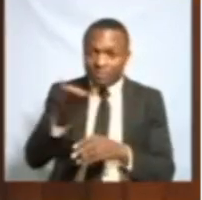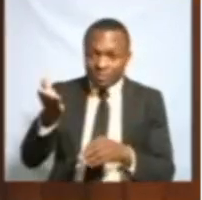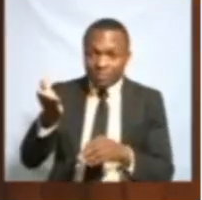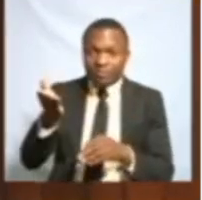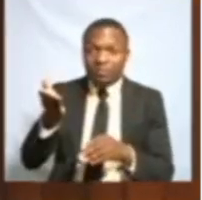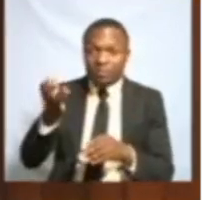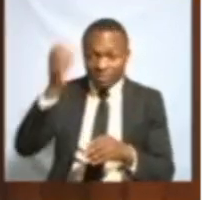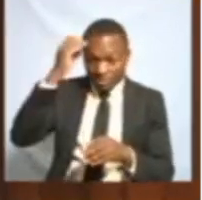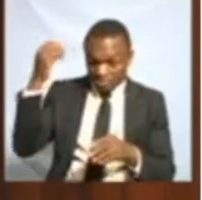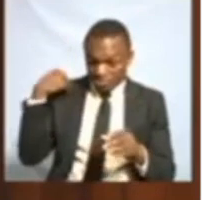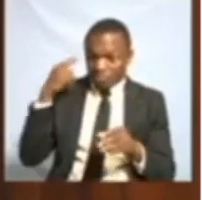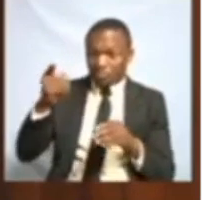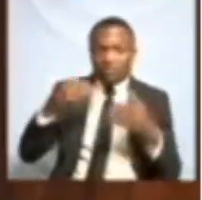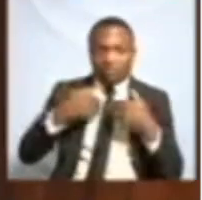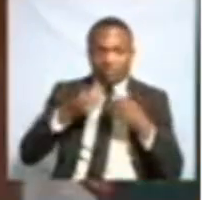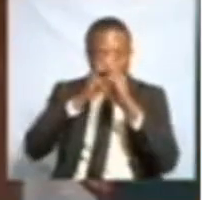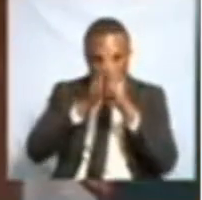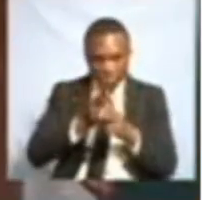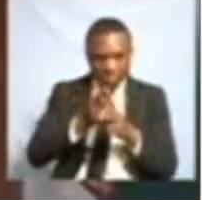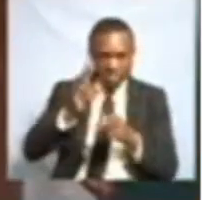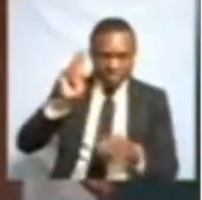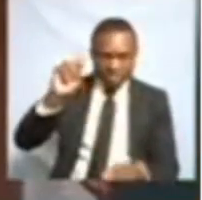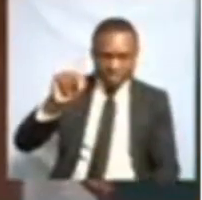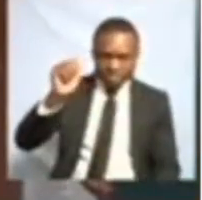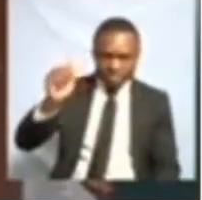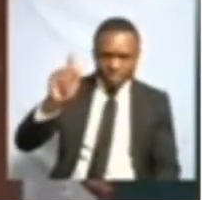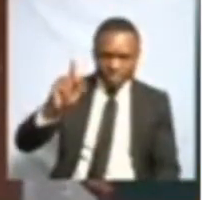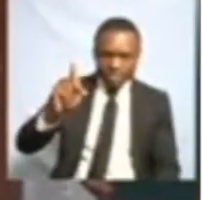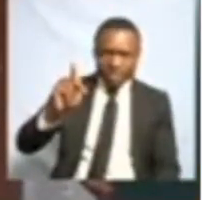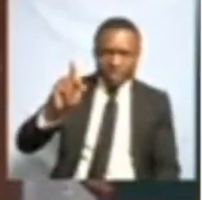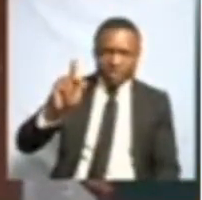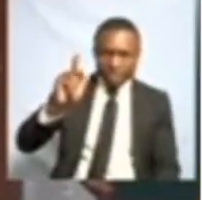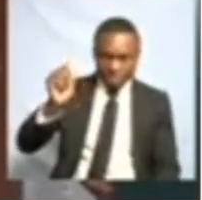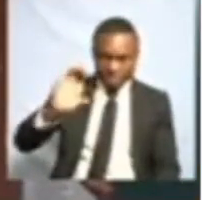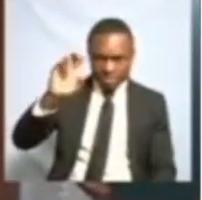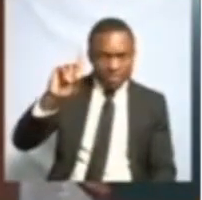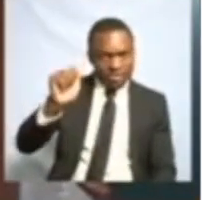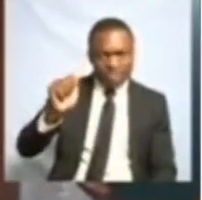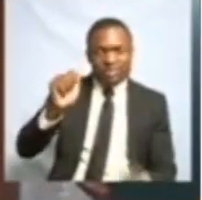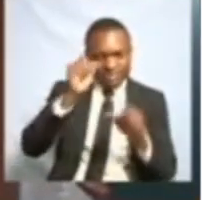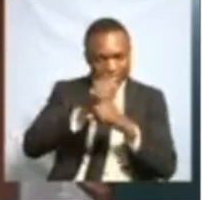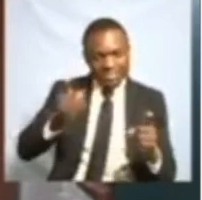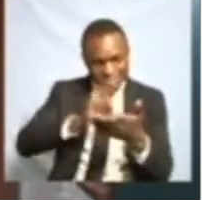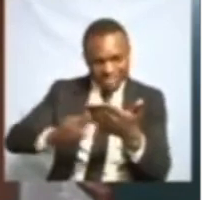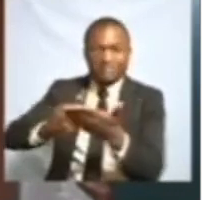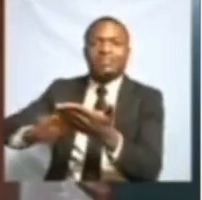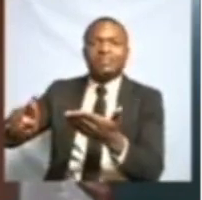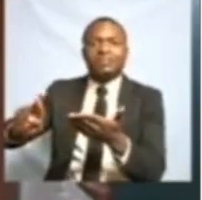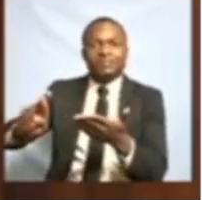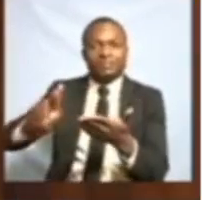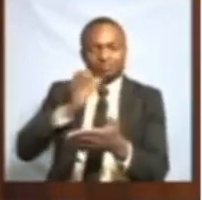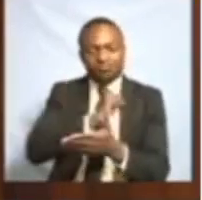occupy. Honorable Mr. Nakachinda, read the apology, please. Just read the apology.